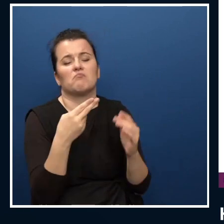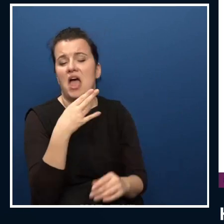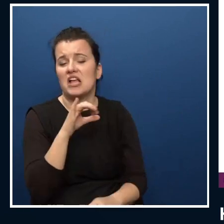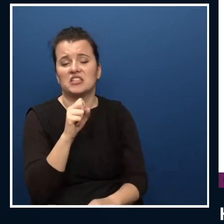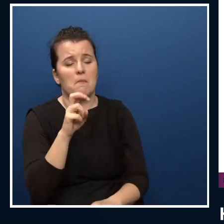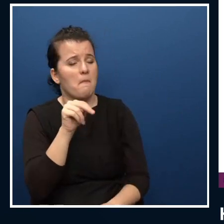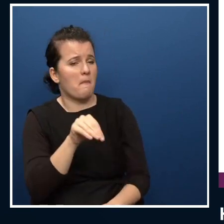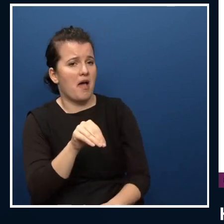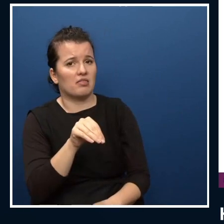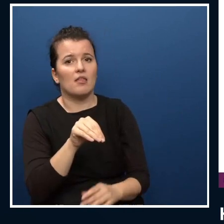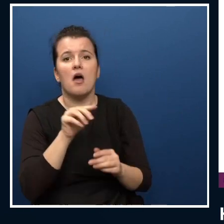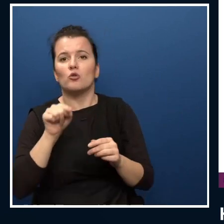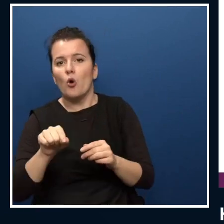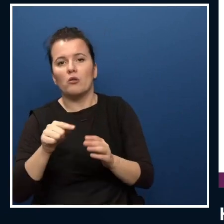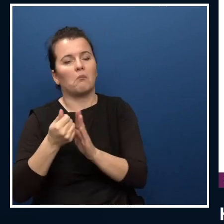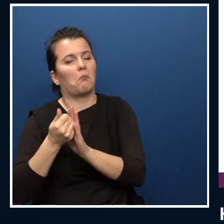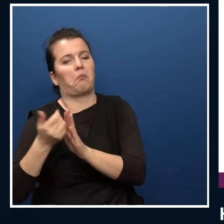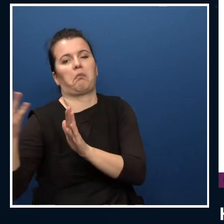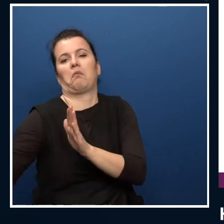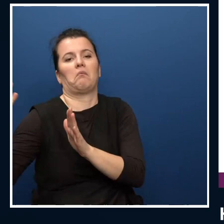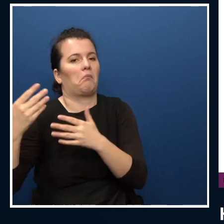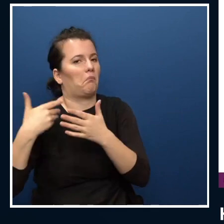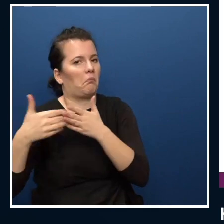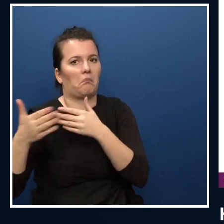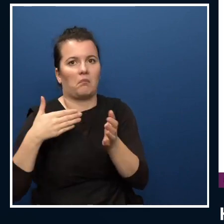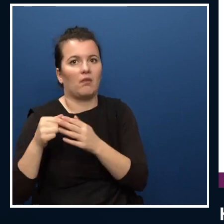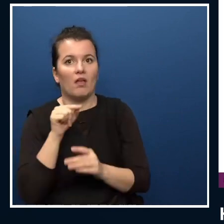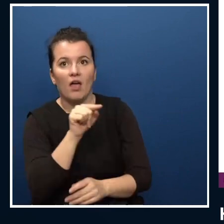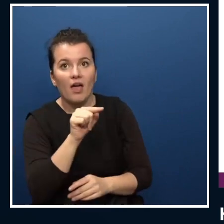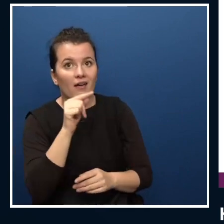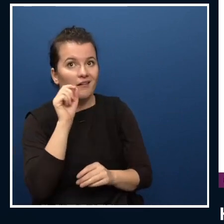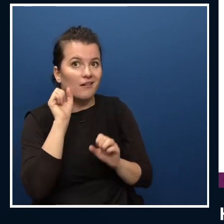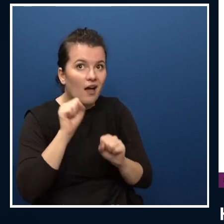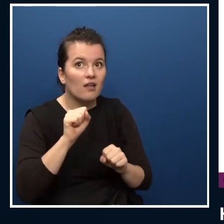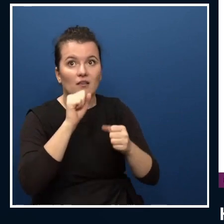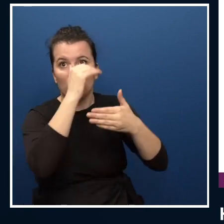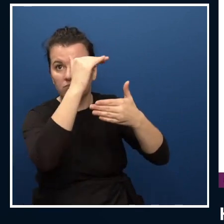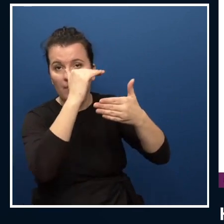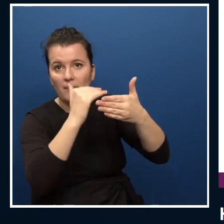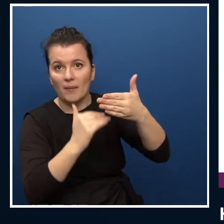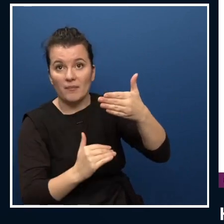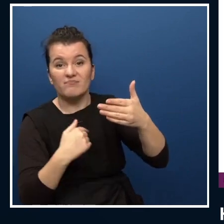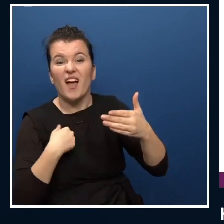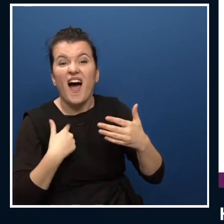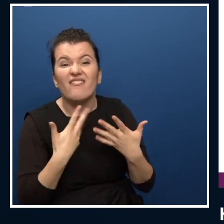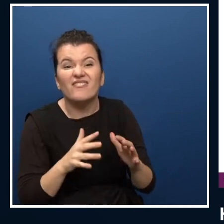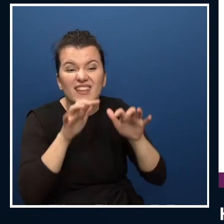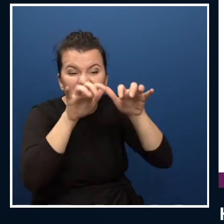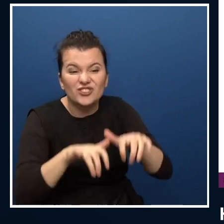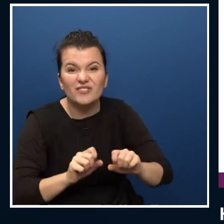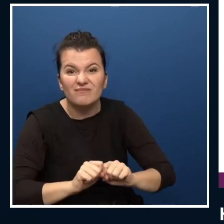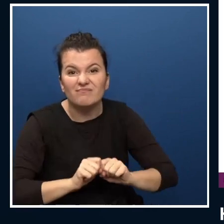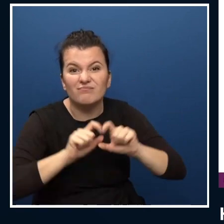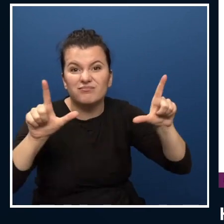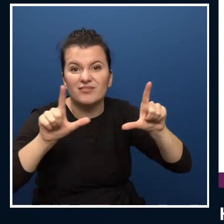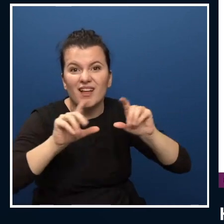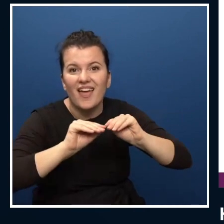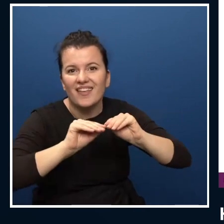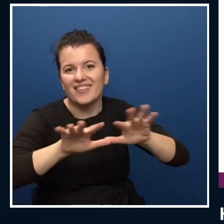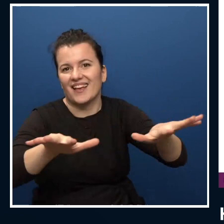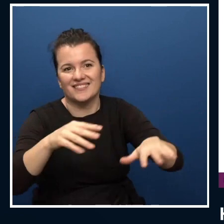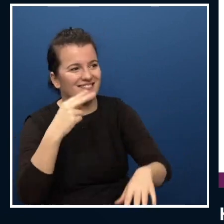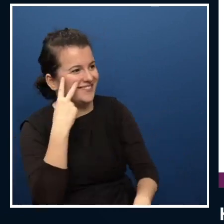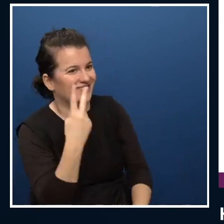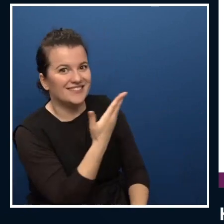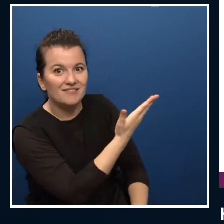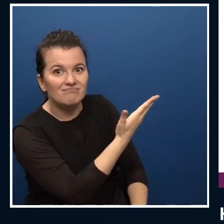Dependabot, then I've got a blog post about that. So I walk exactly like why it's amazing and why it's a joy